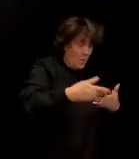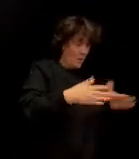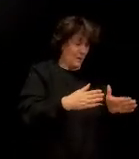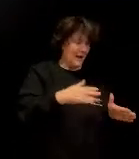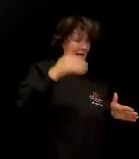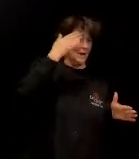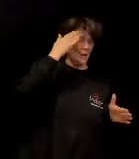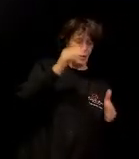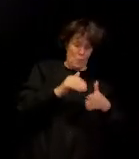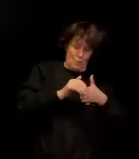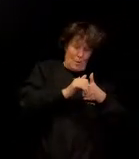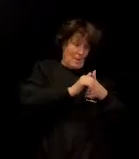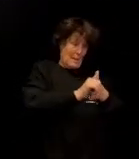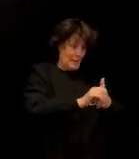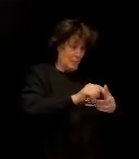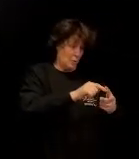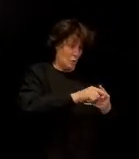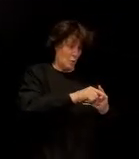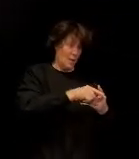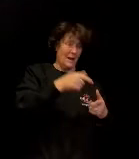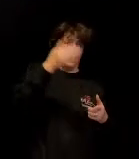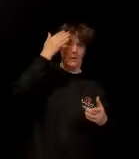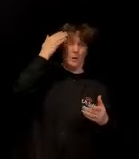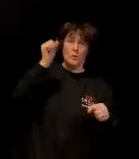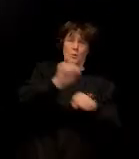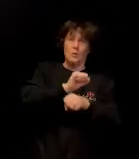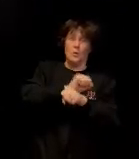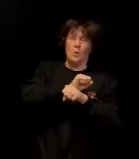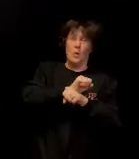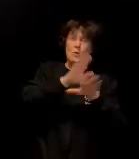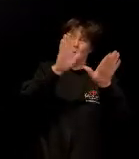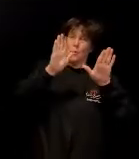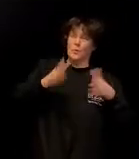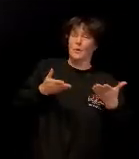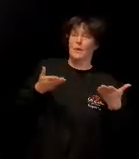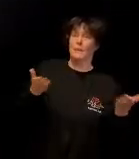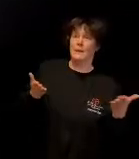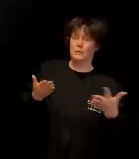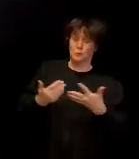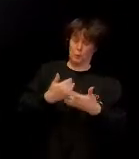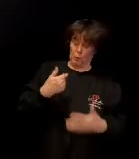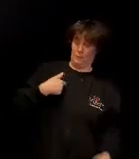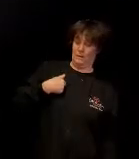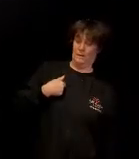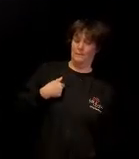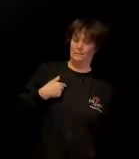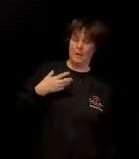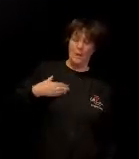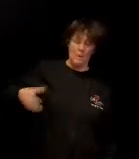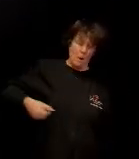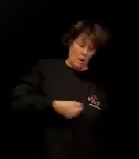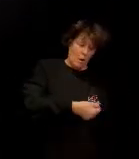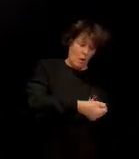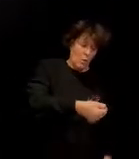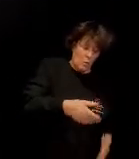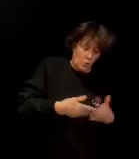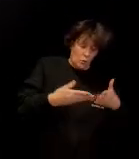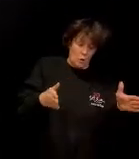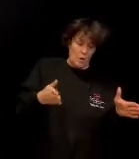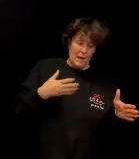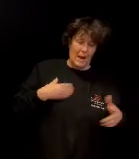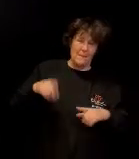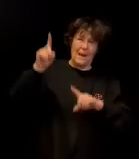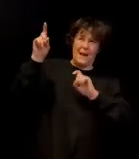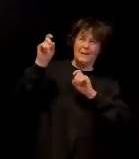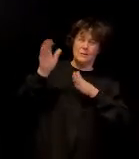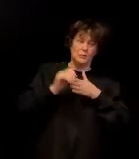to. I know that you're going to do great things, but I'm symbolically open this door, Lord, and I give my heart to you. I ask for your